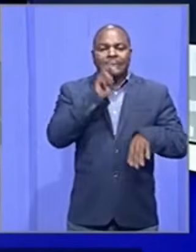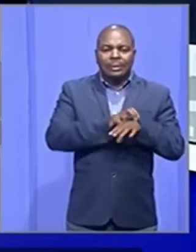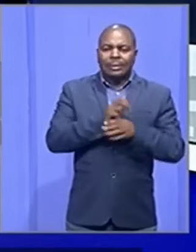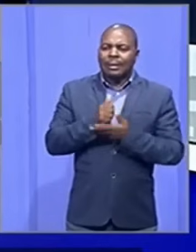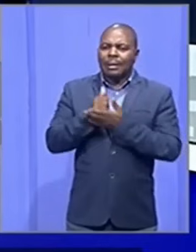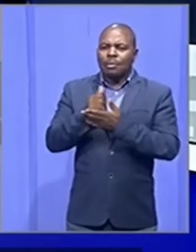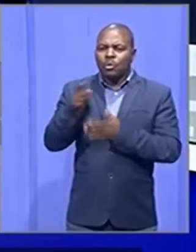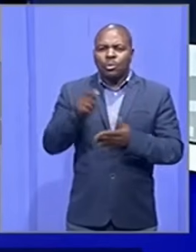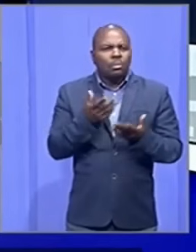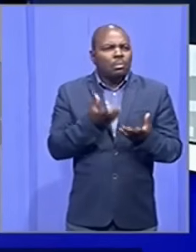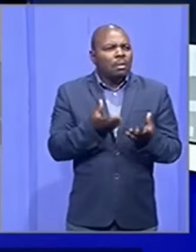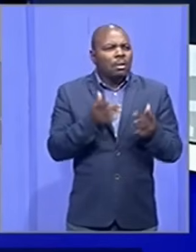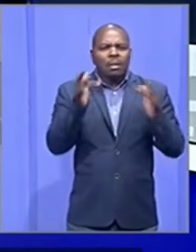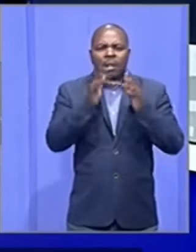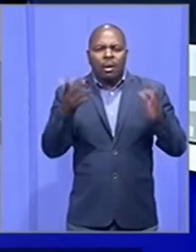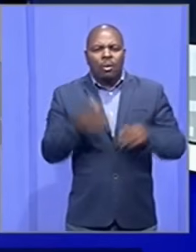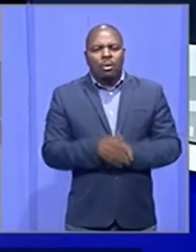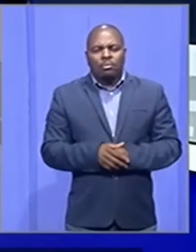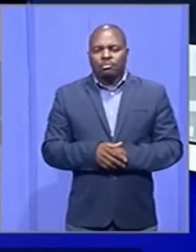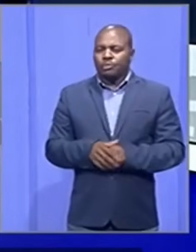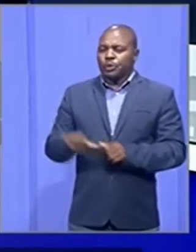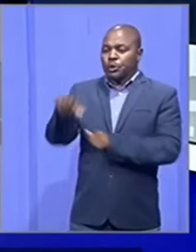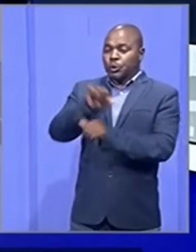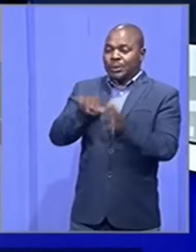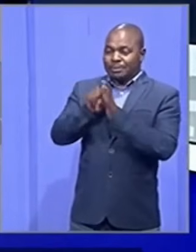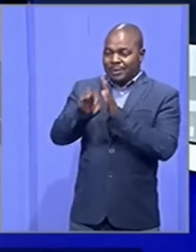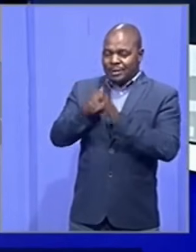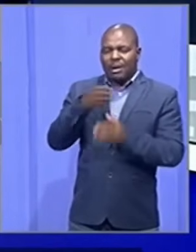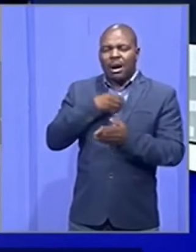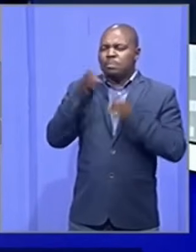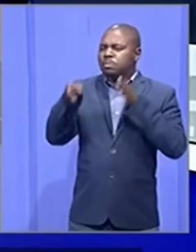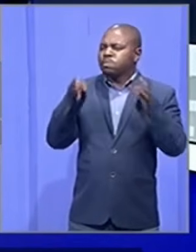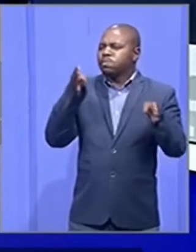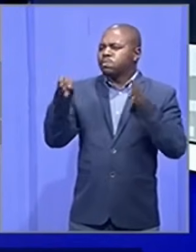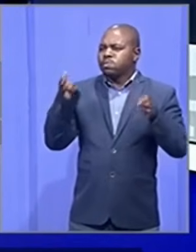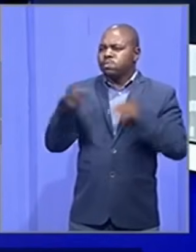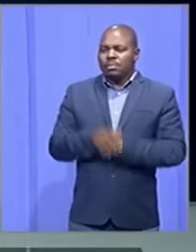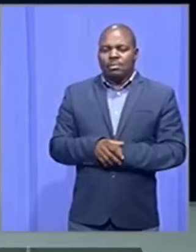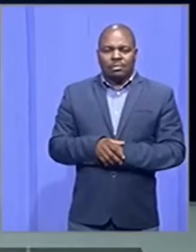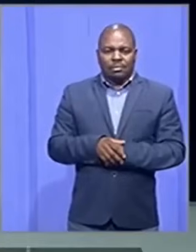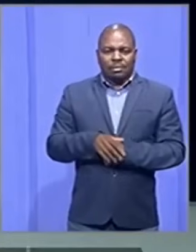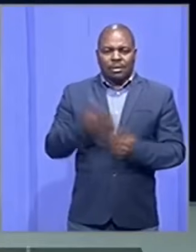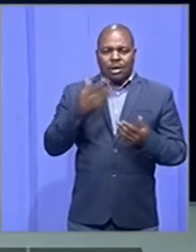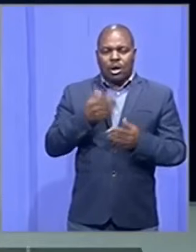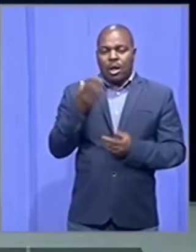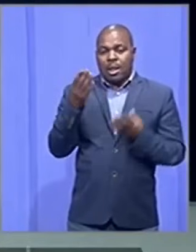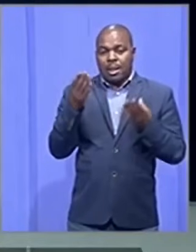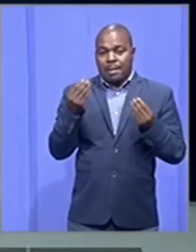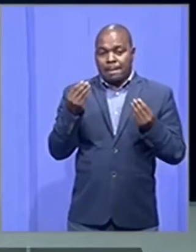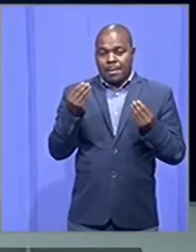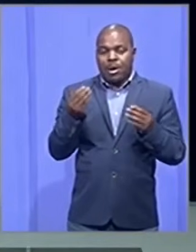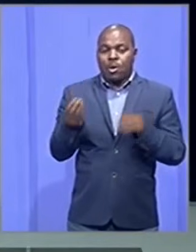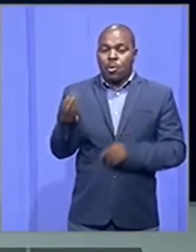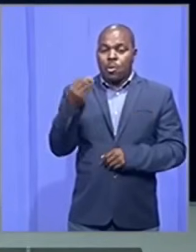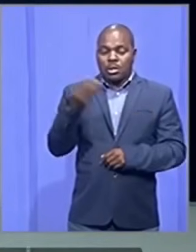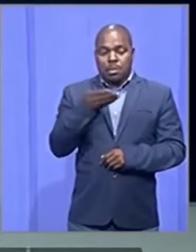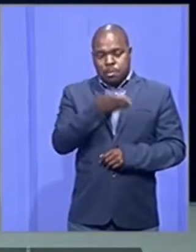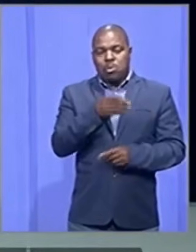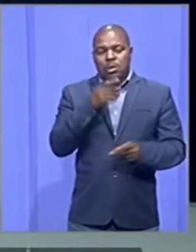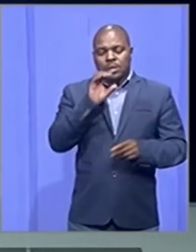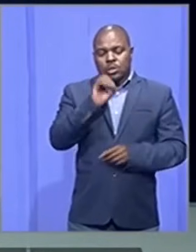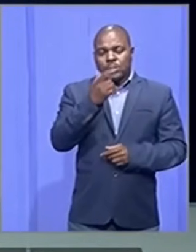jwang re hohle ngwana mme re hohle maranga monana I start a foundation Tumi Modibedi le nomoro ya rona ya WhatsApp e teng ngwana